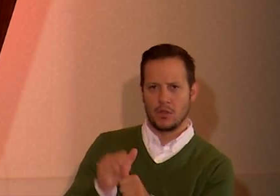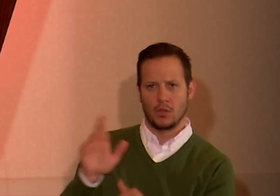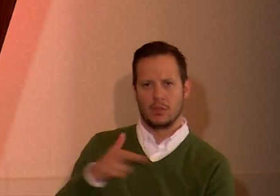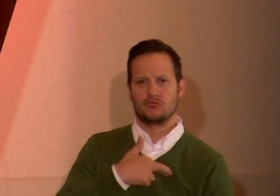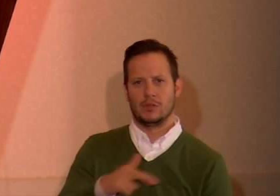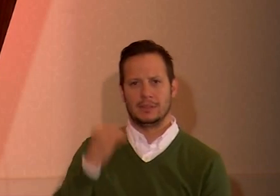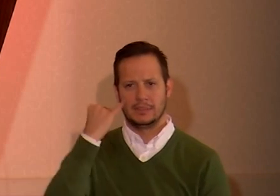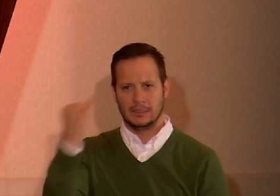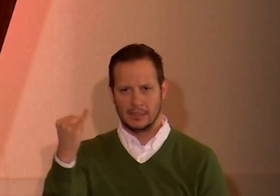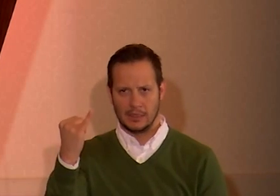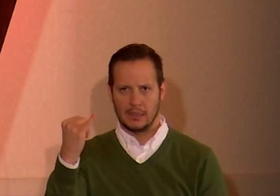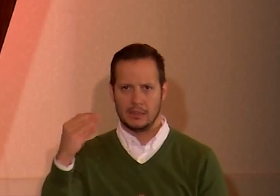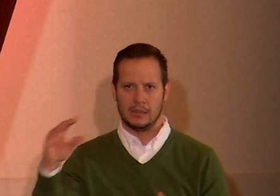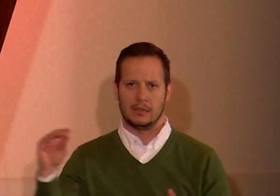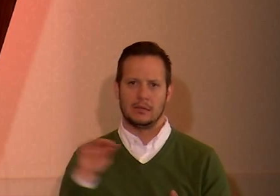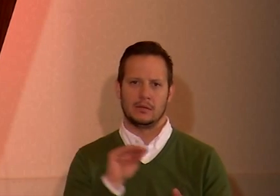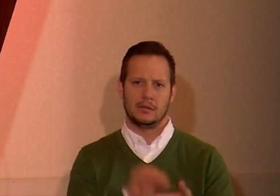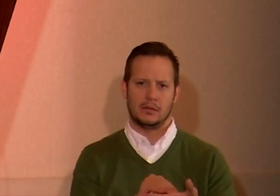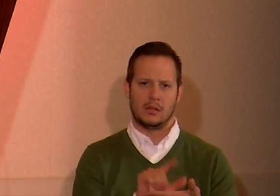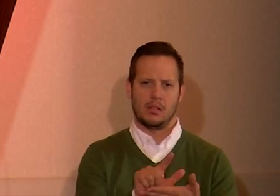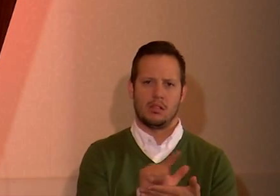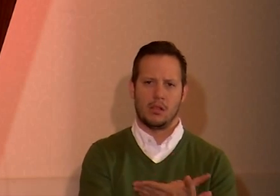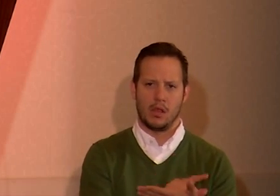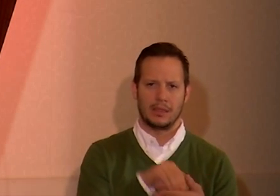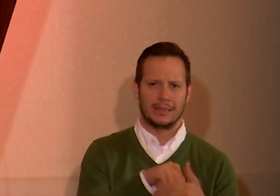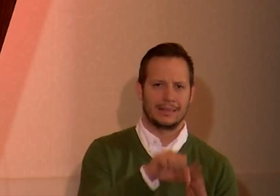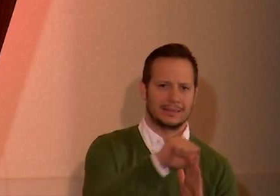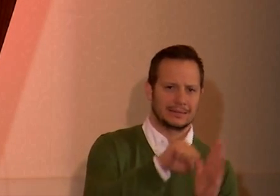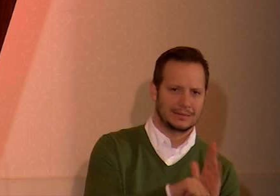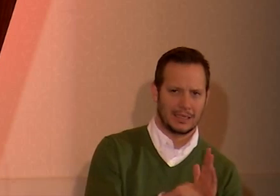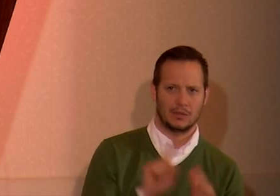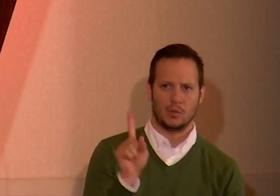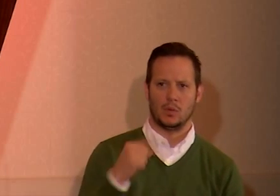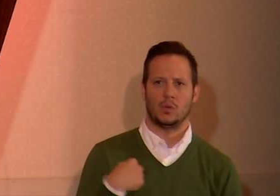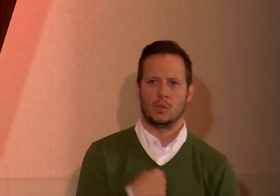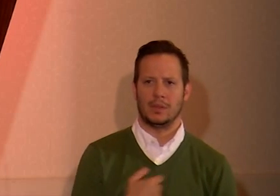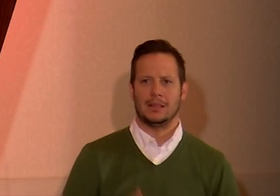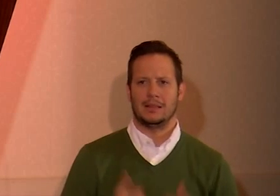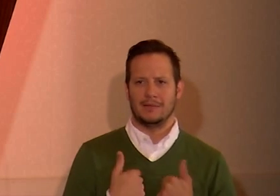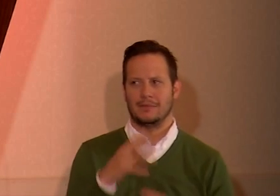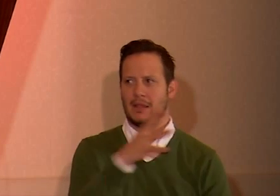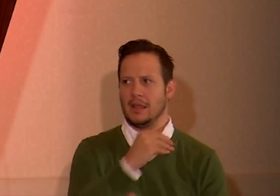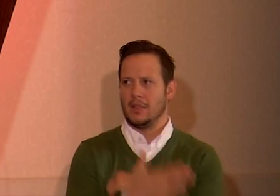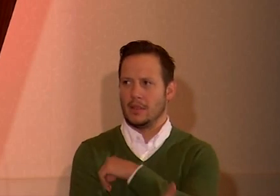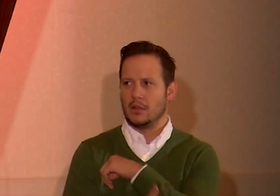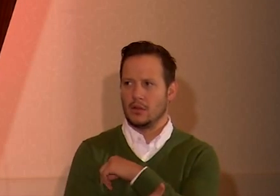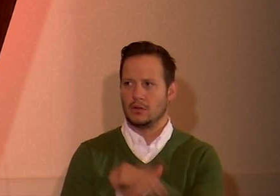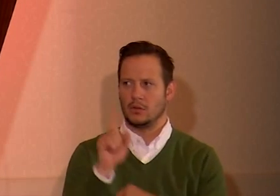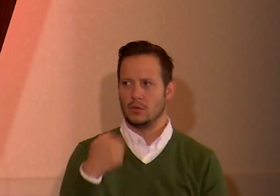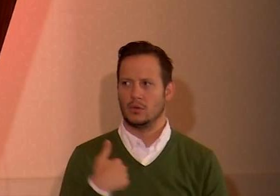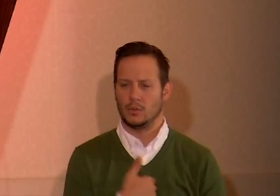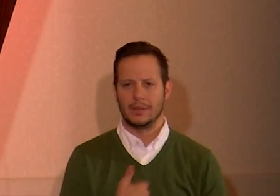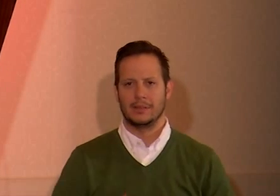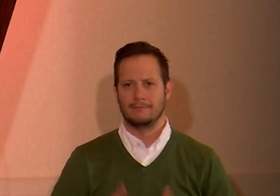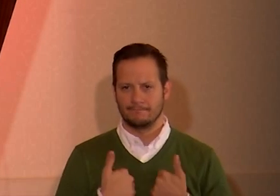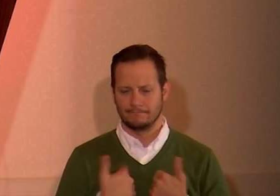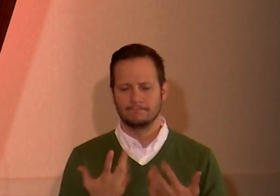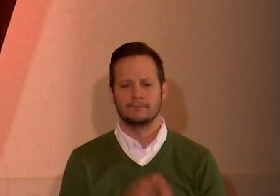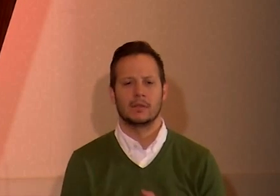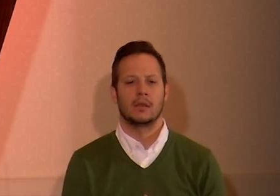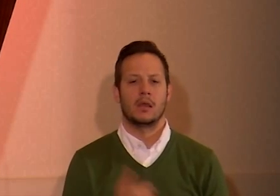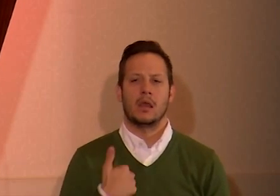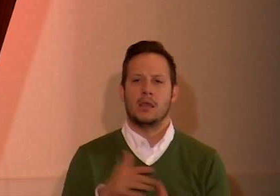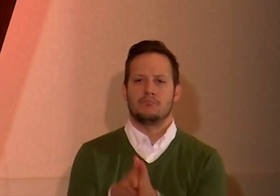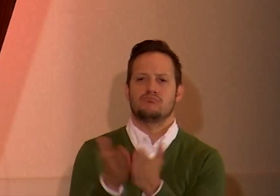the words and the statutes of the states in which we live and the country of which we are a part. I have a book on my